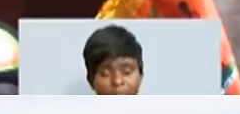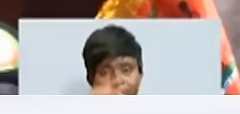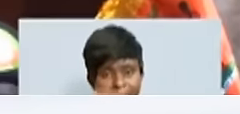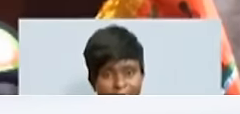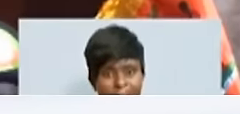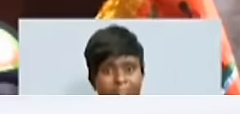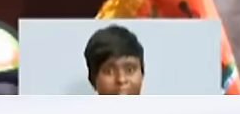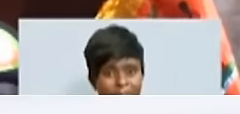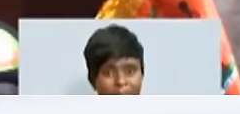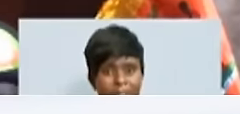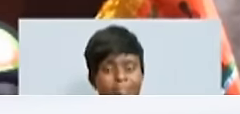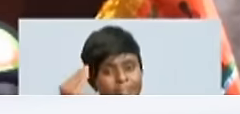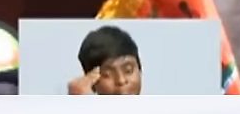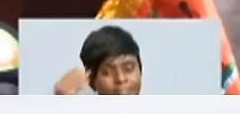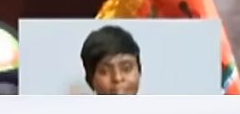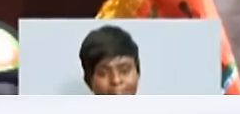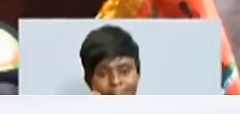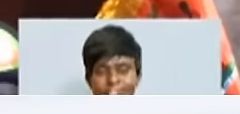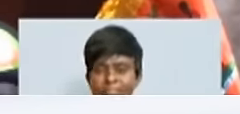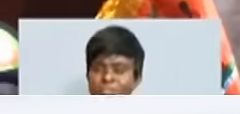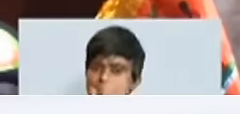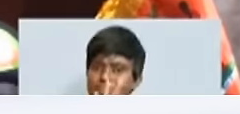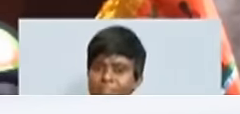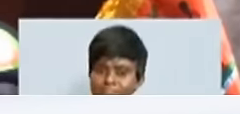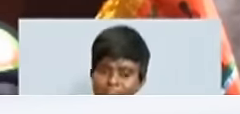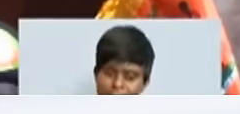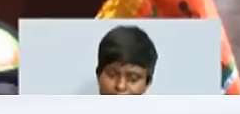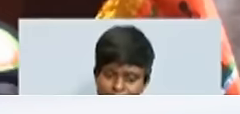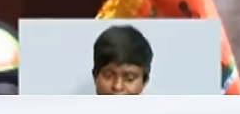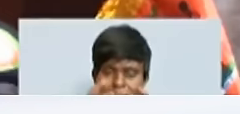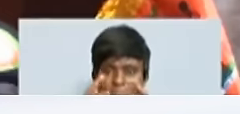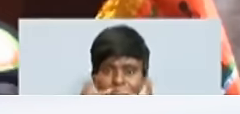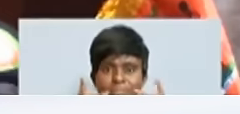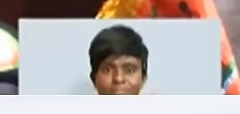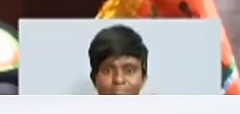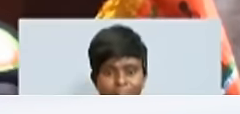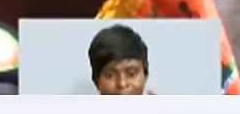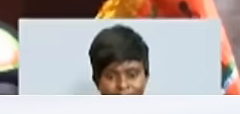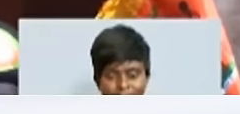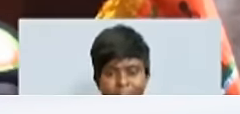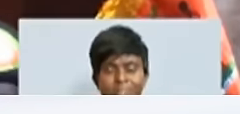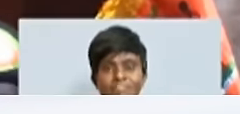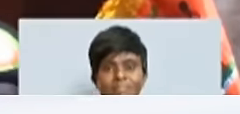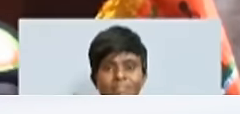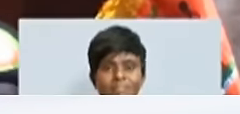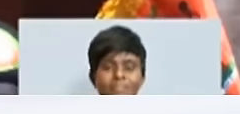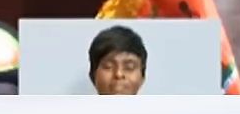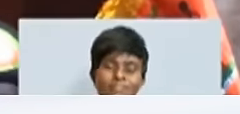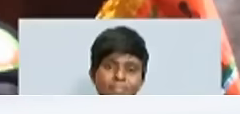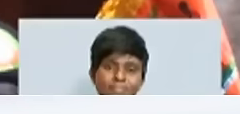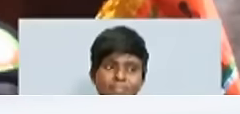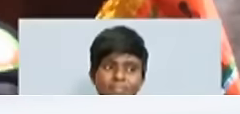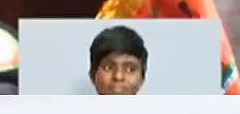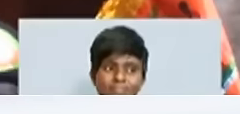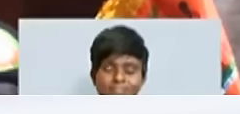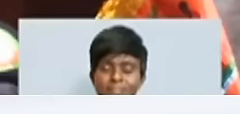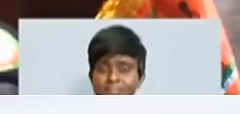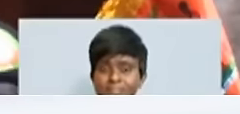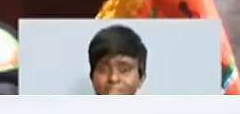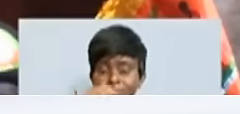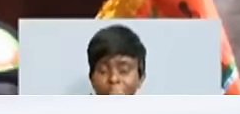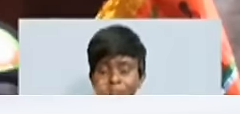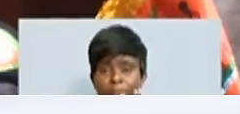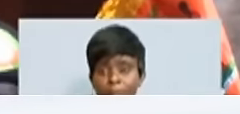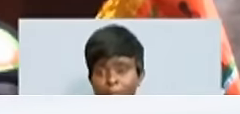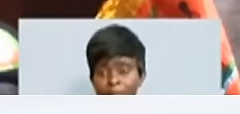of patriotism is in safeguarding public and private property in our country. These assets